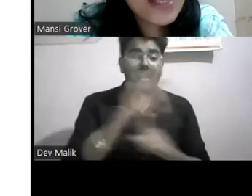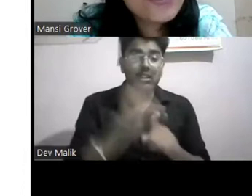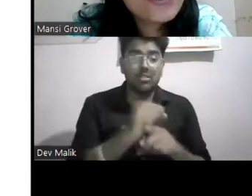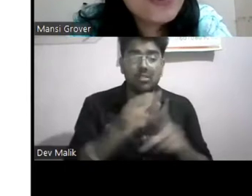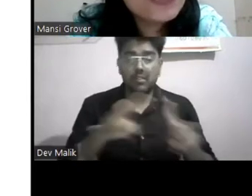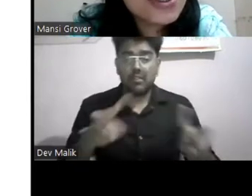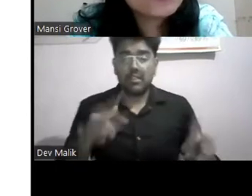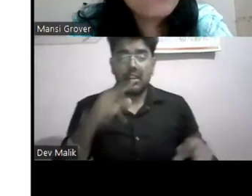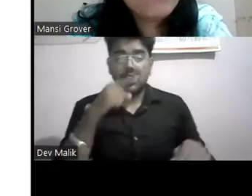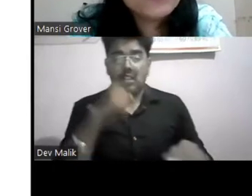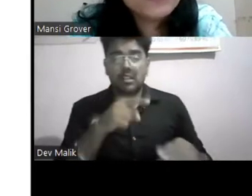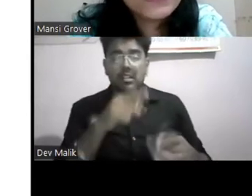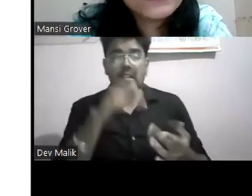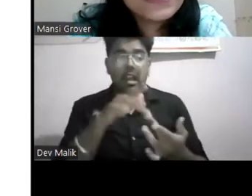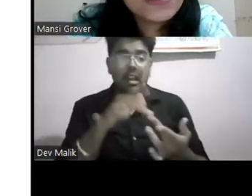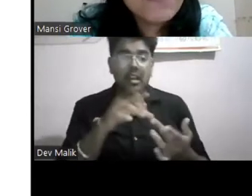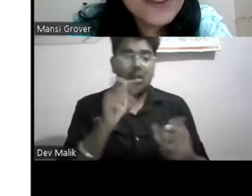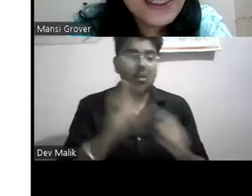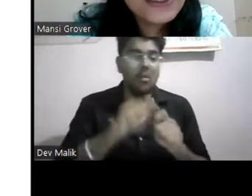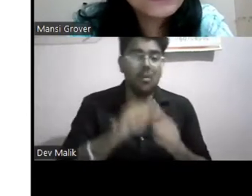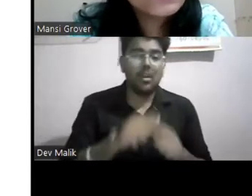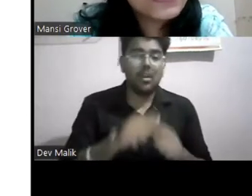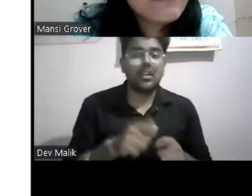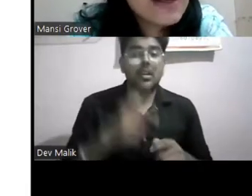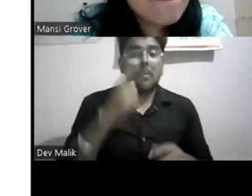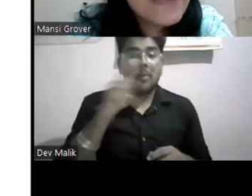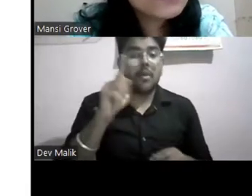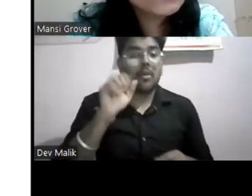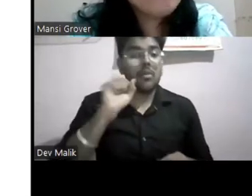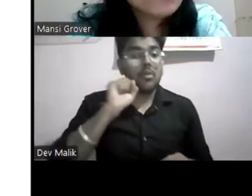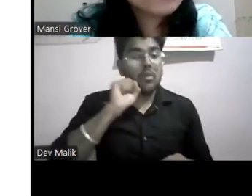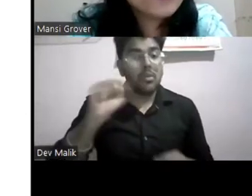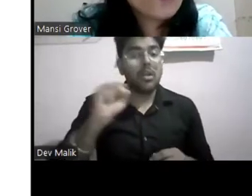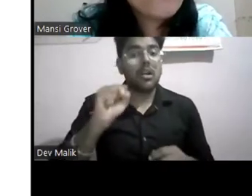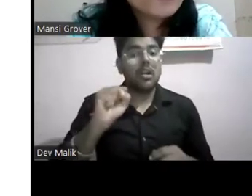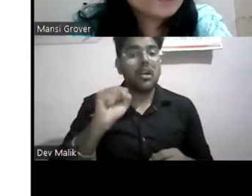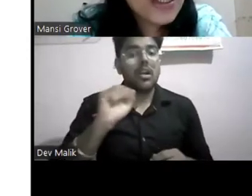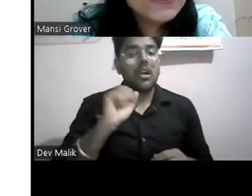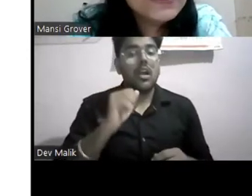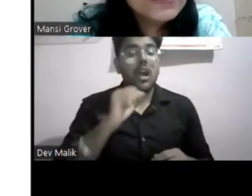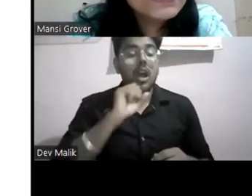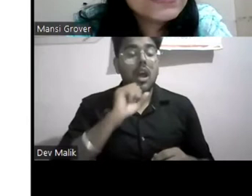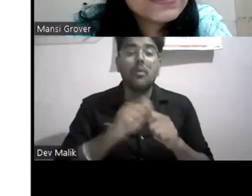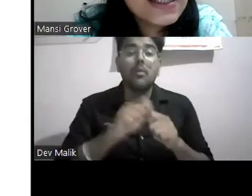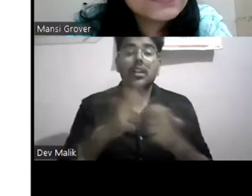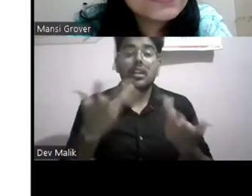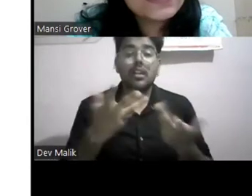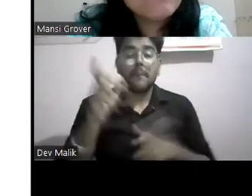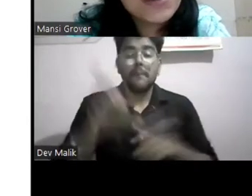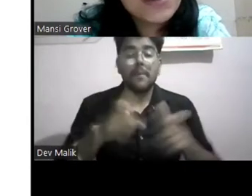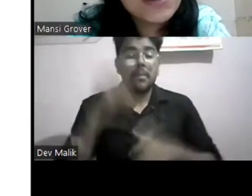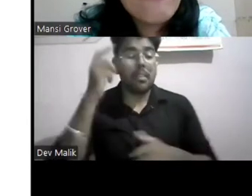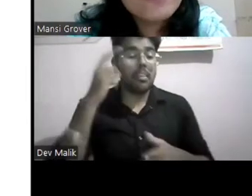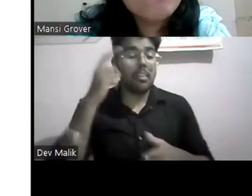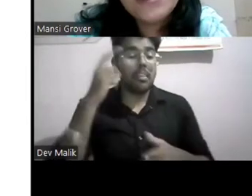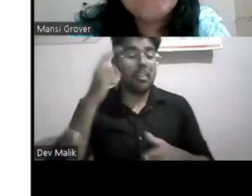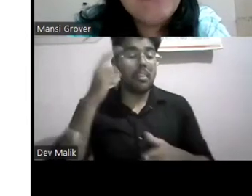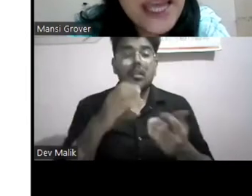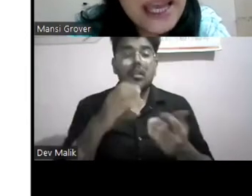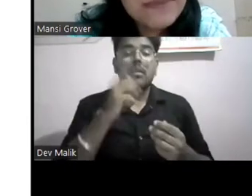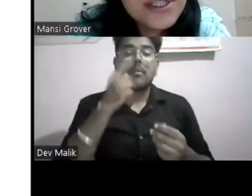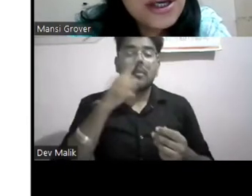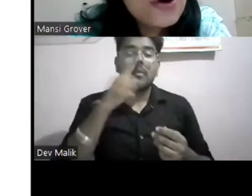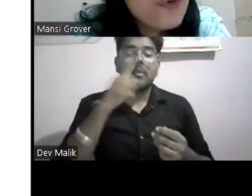role attributed to the mother in determining the developmental pathways of a child results in the mother often